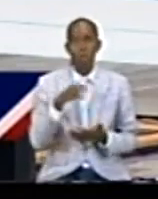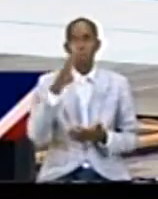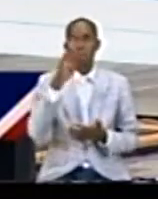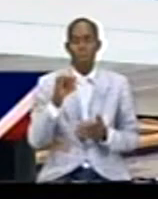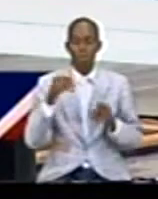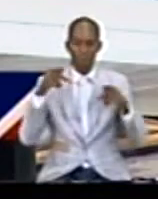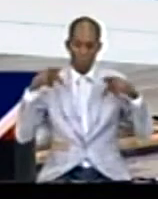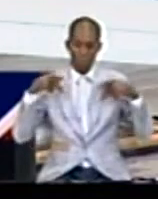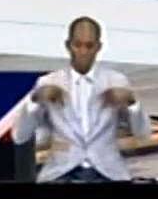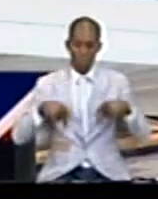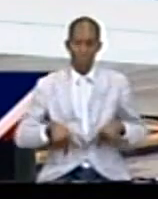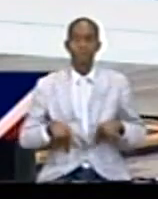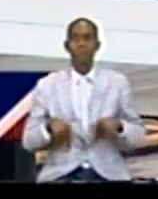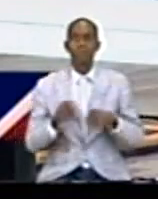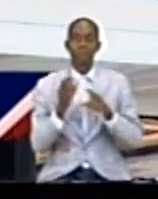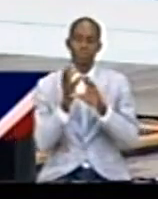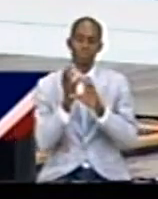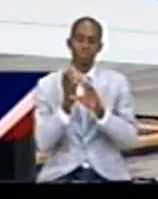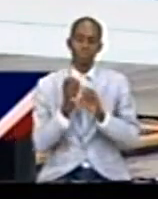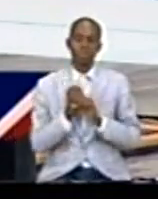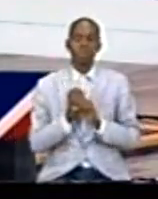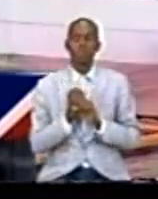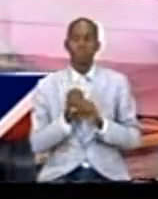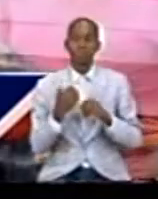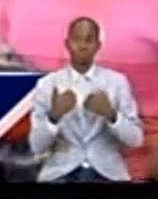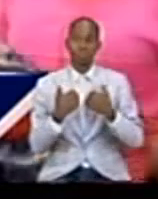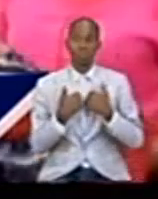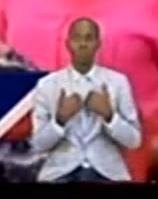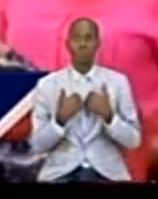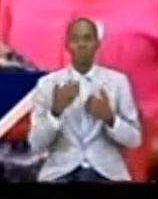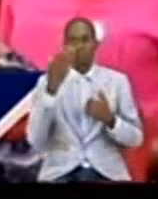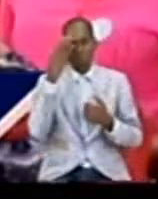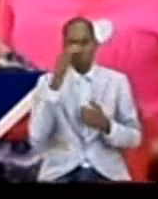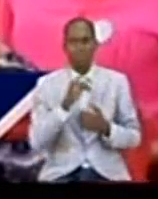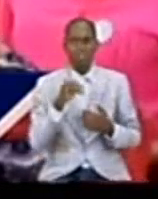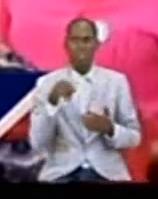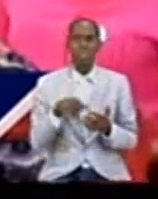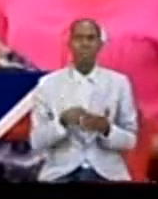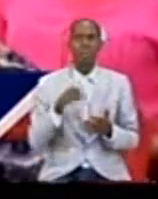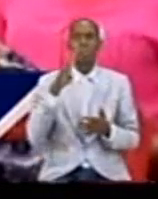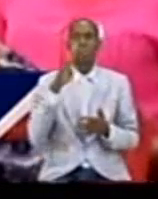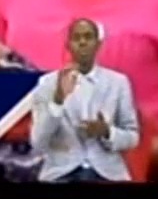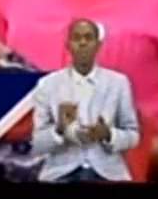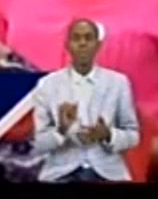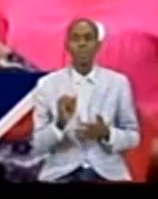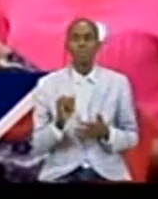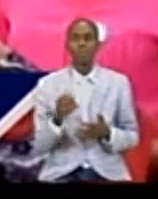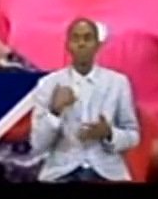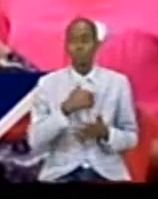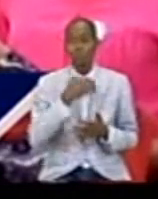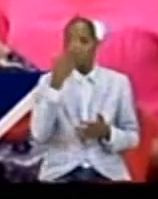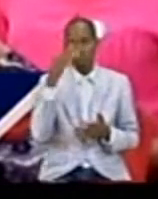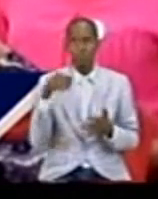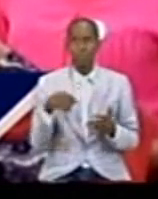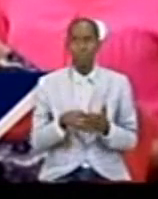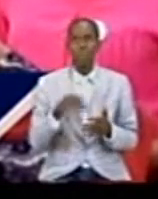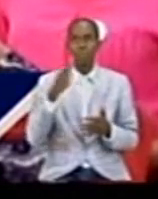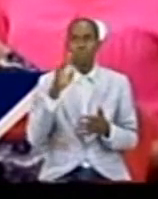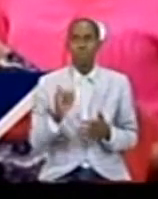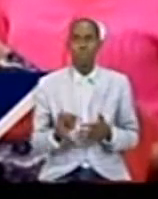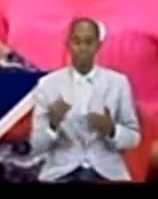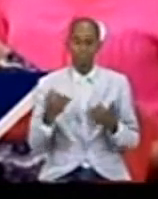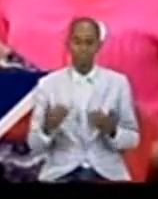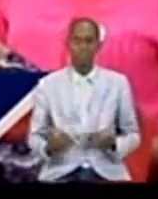personal possession. Knowing this, we know this by the present victory that we